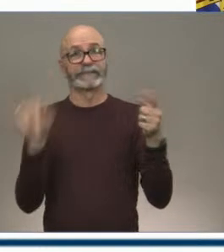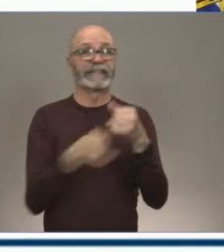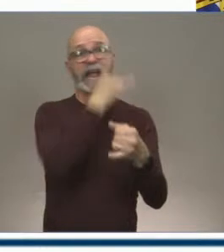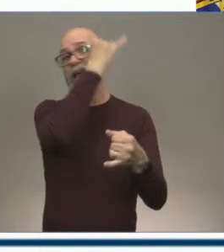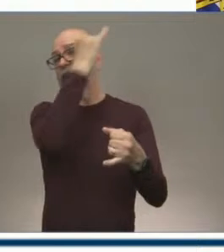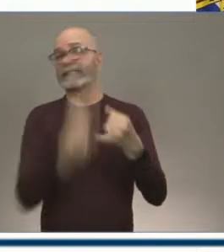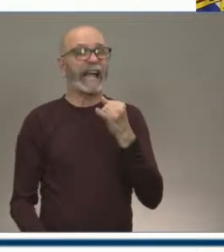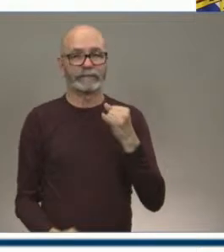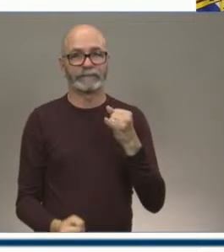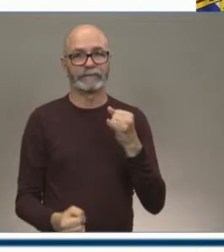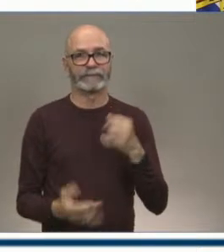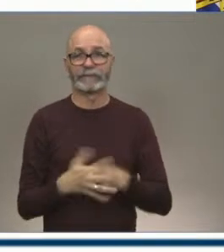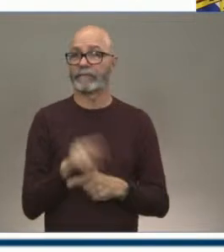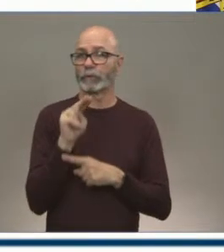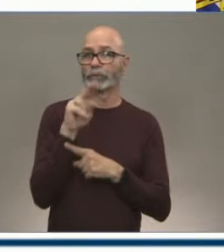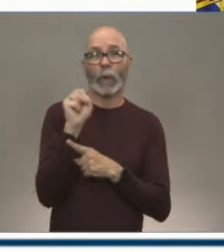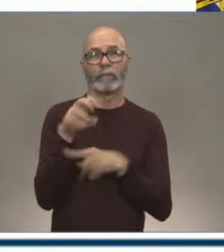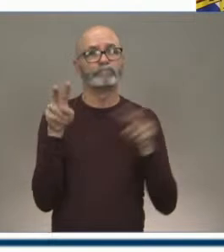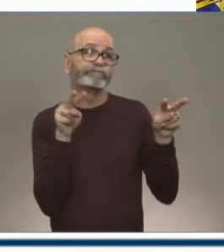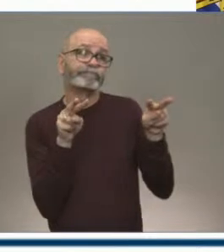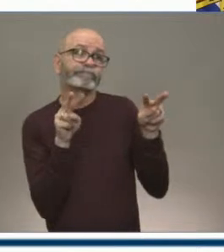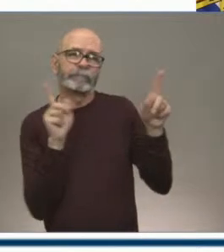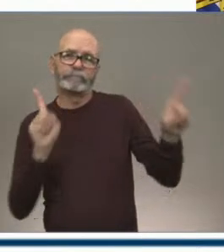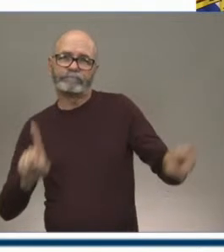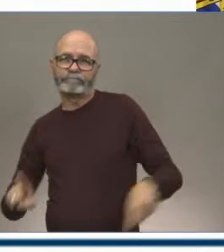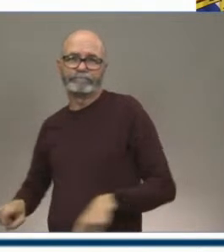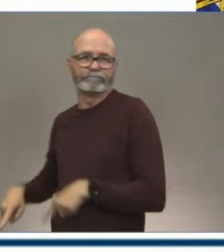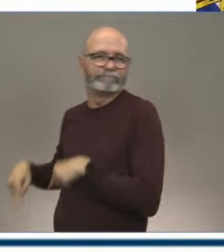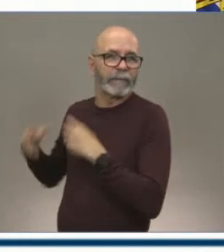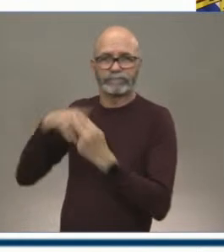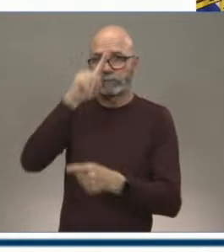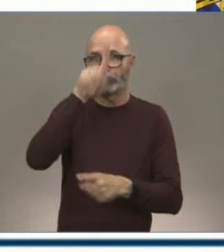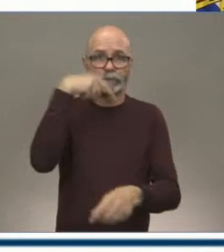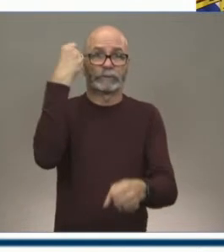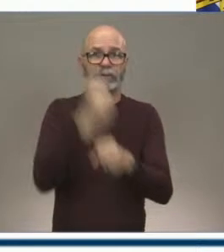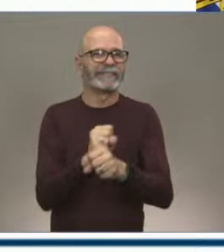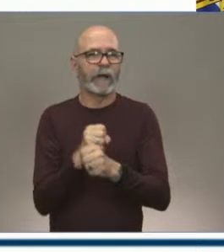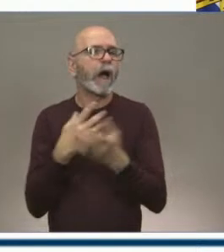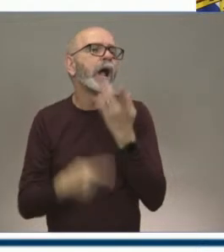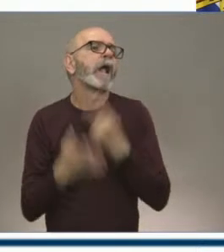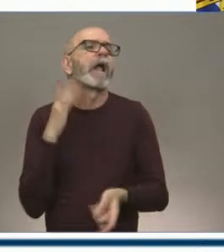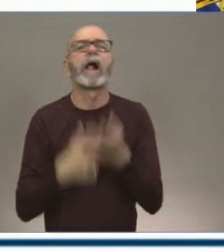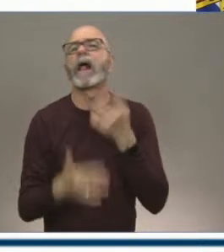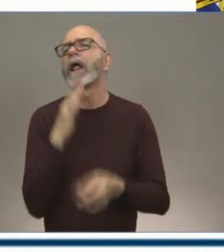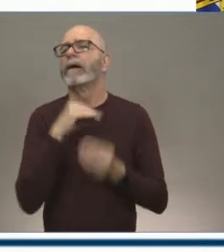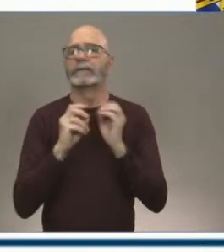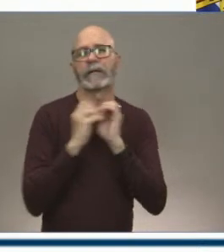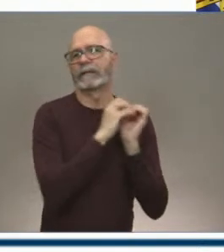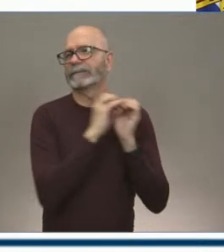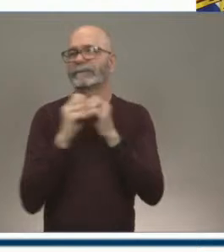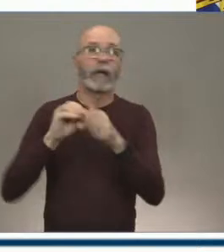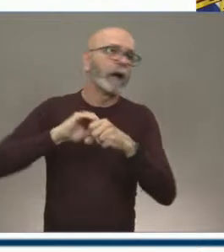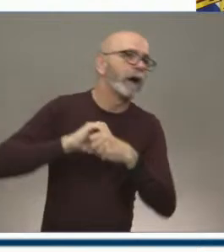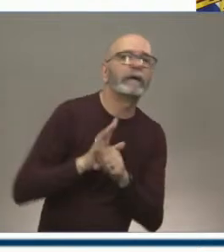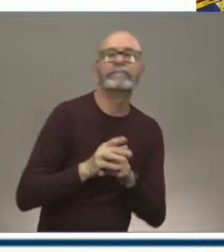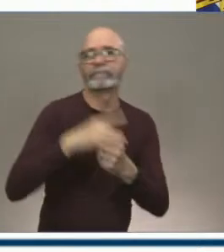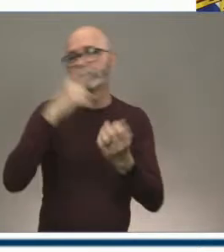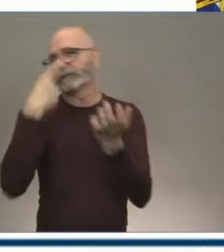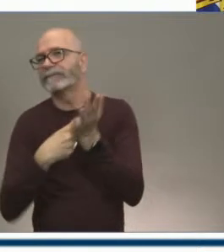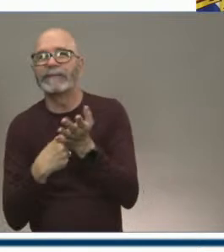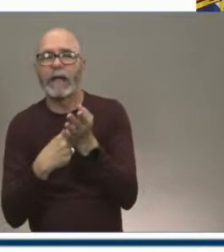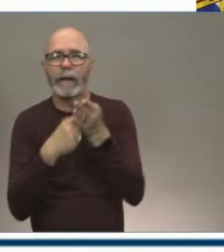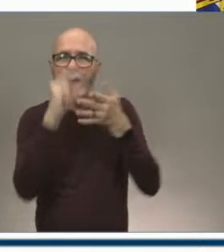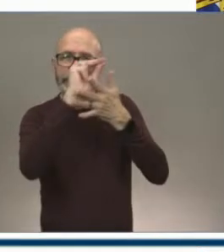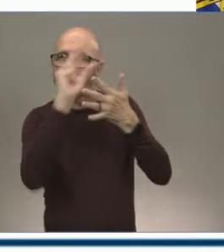been watching you and Dr. Strang for nearly a year now talk about COVID and, guide the province through this. What's going